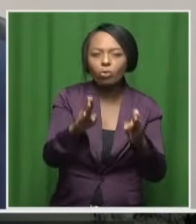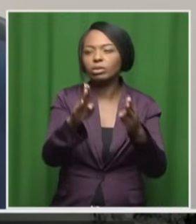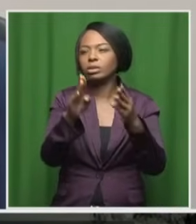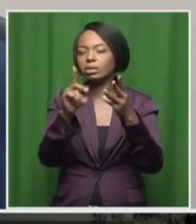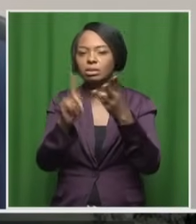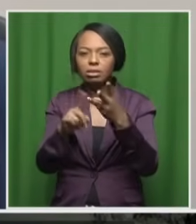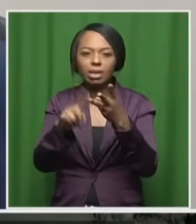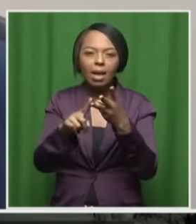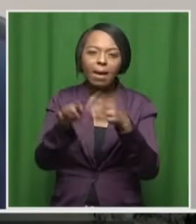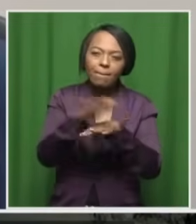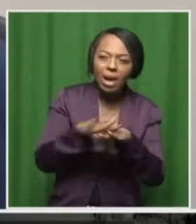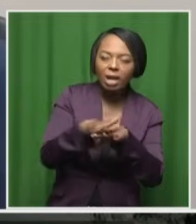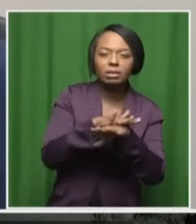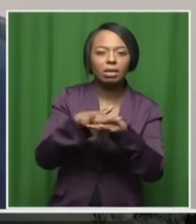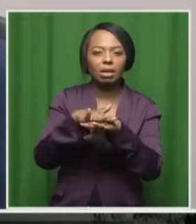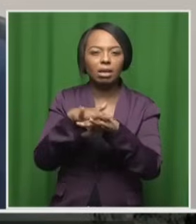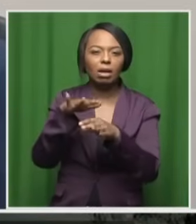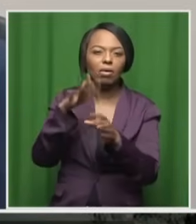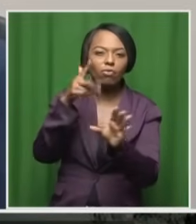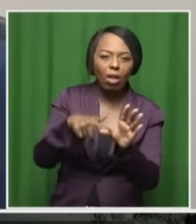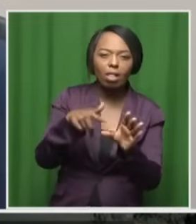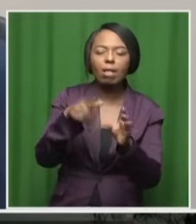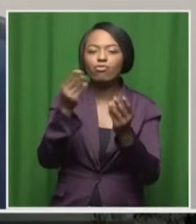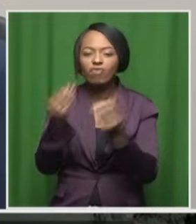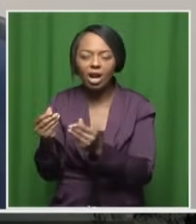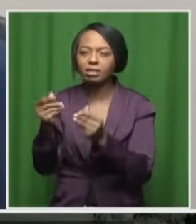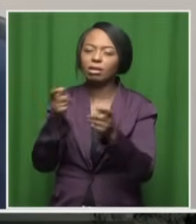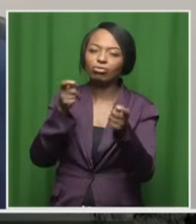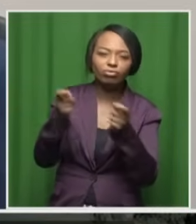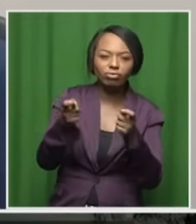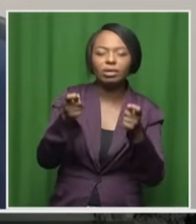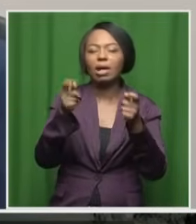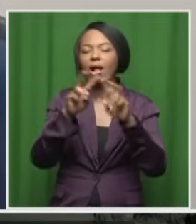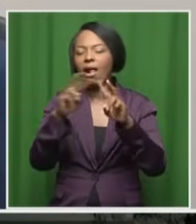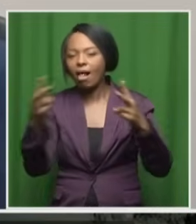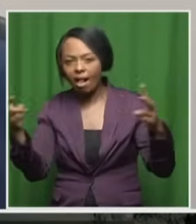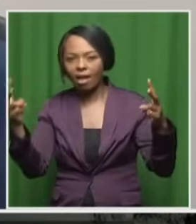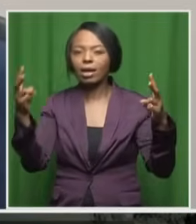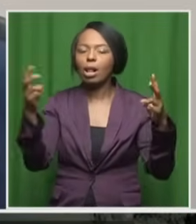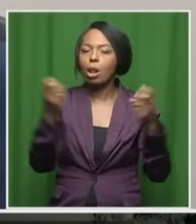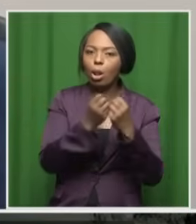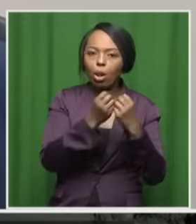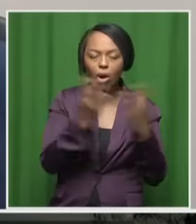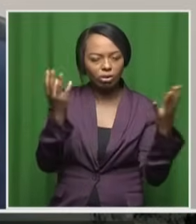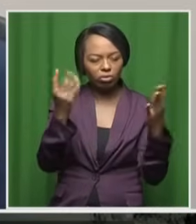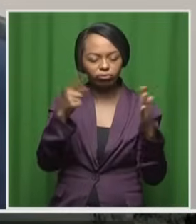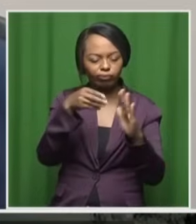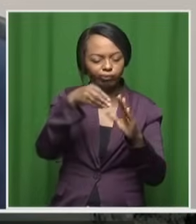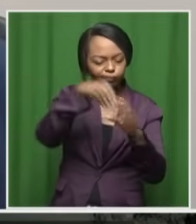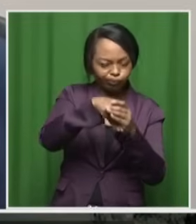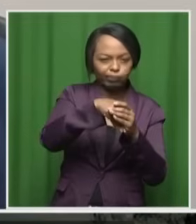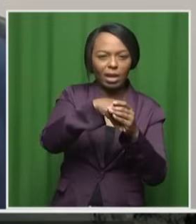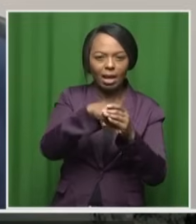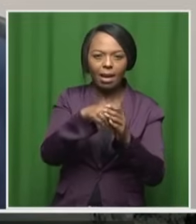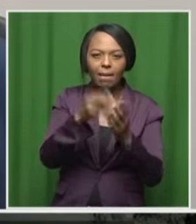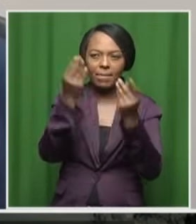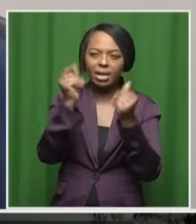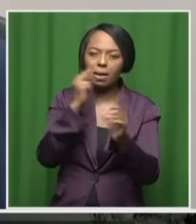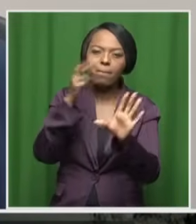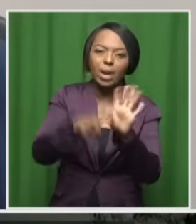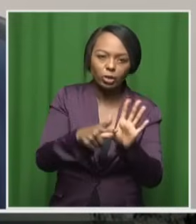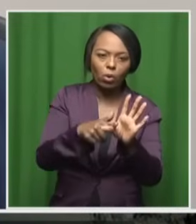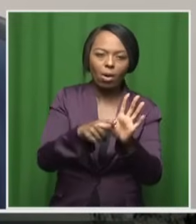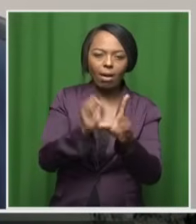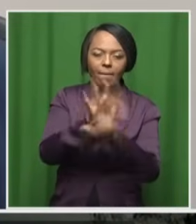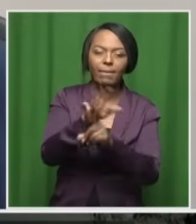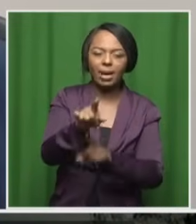price, the wholesale and retail margins and distribution costs. There's so much factored into the price of petrol. Yeah. Is there